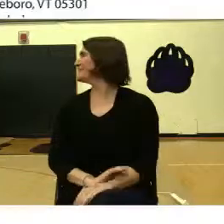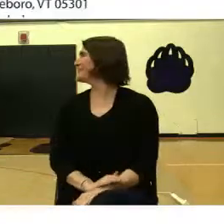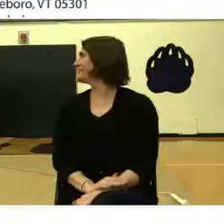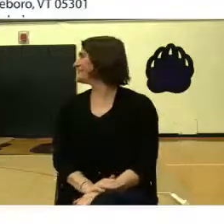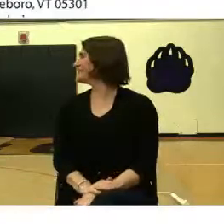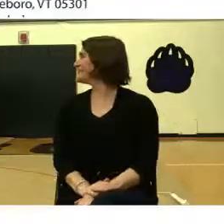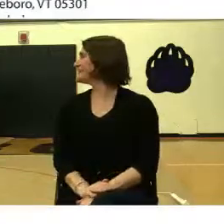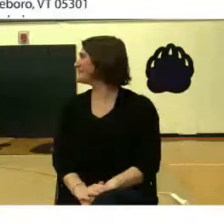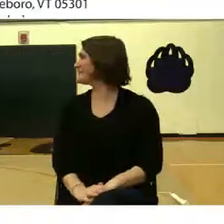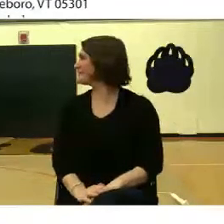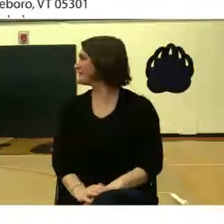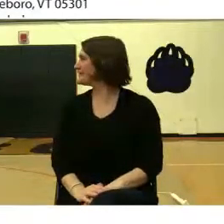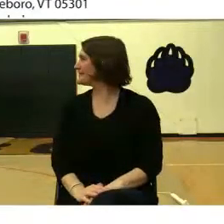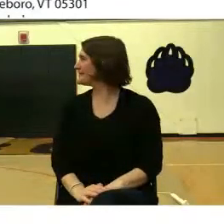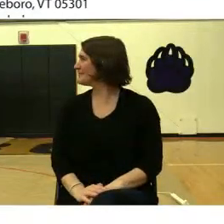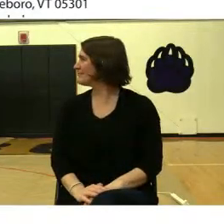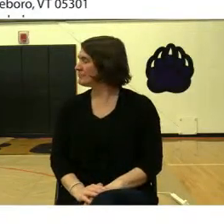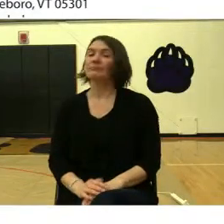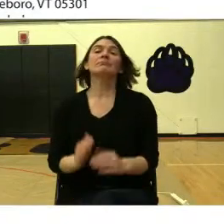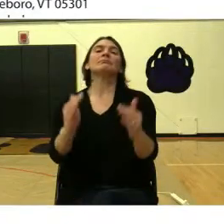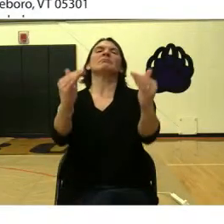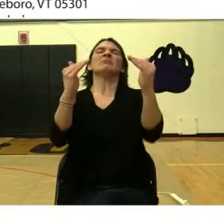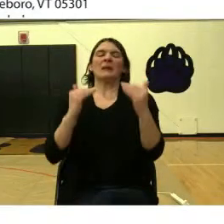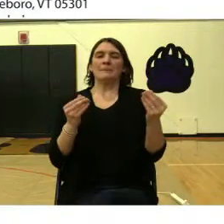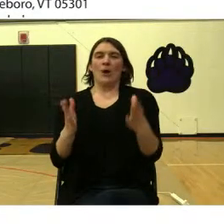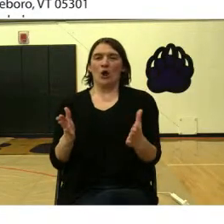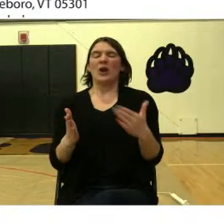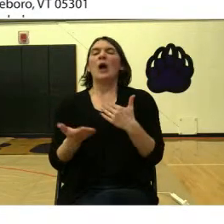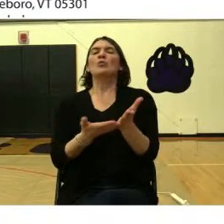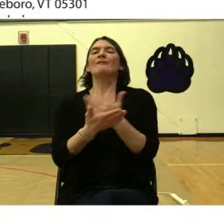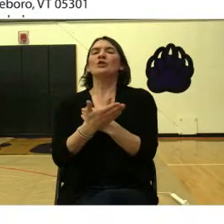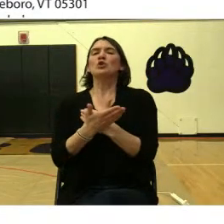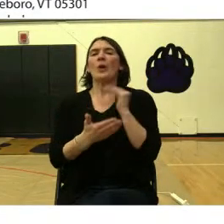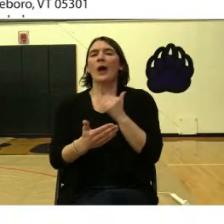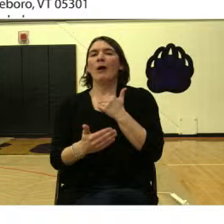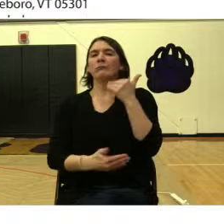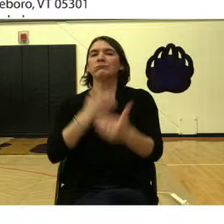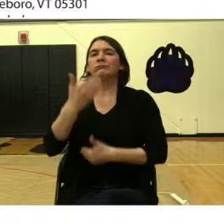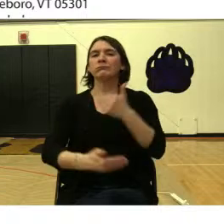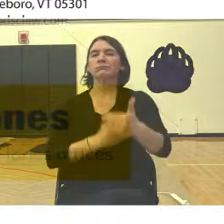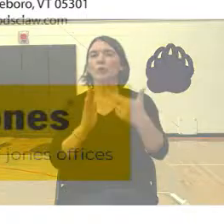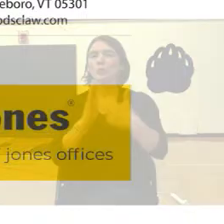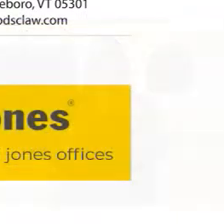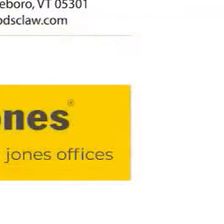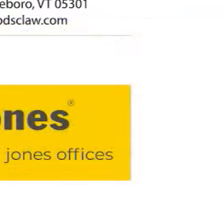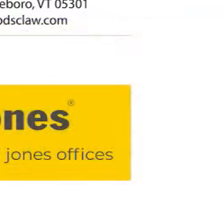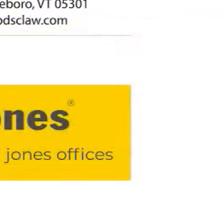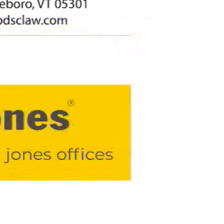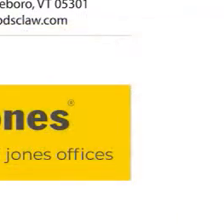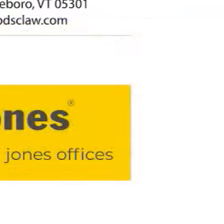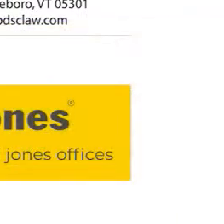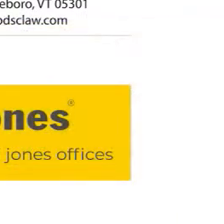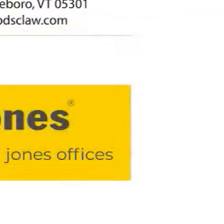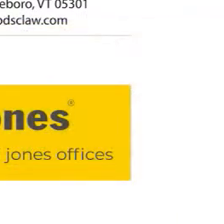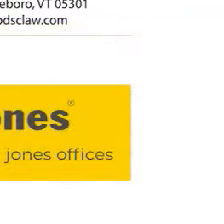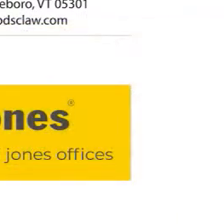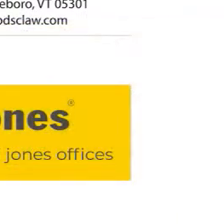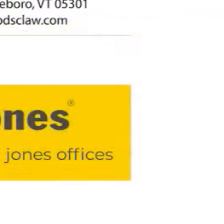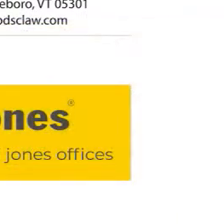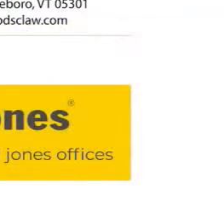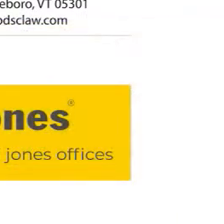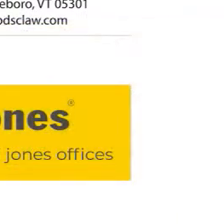you thank you we'll now briefly review some of the meeting procedures um